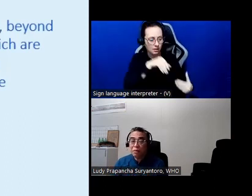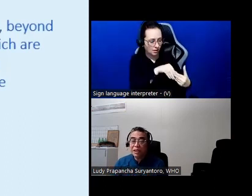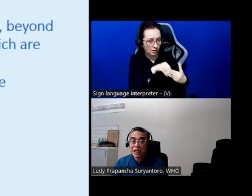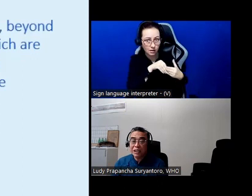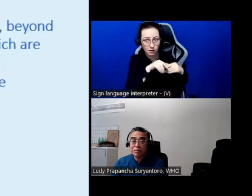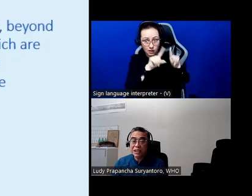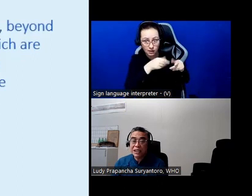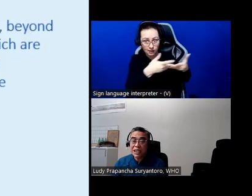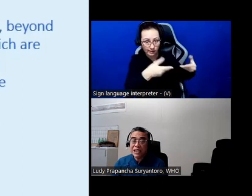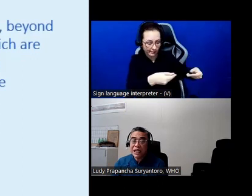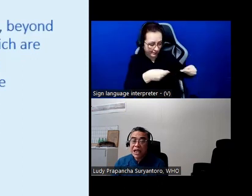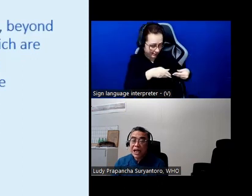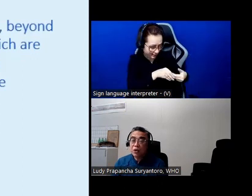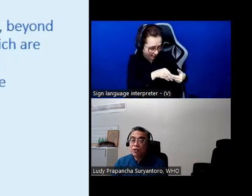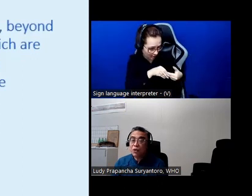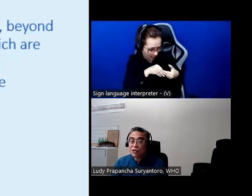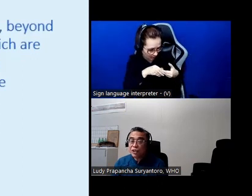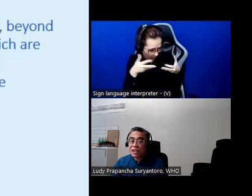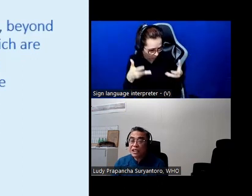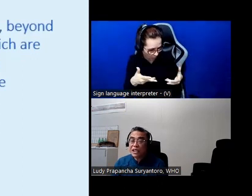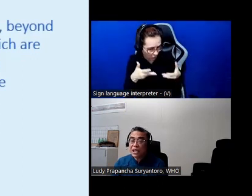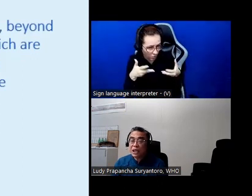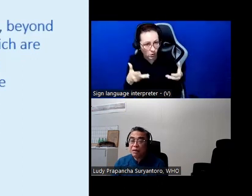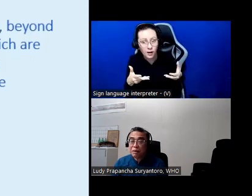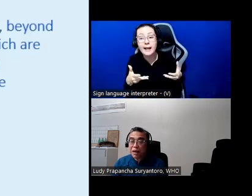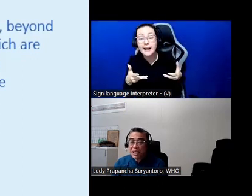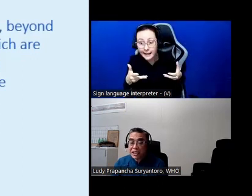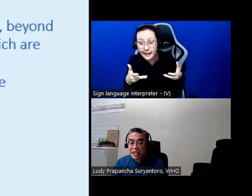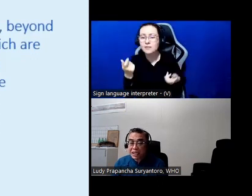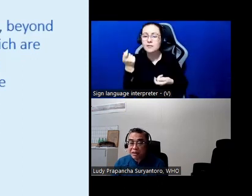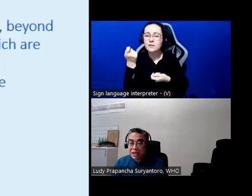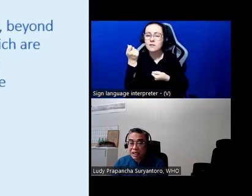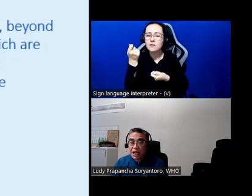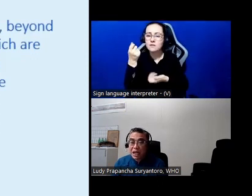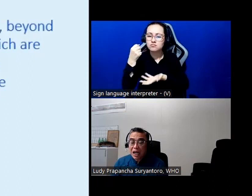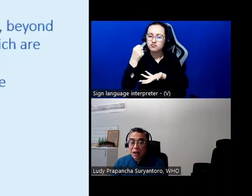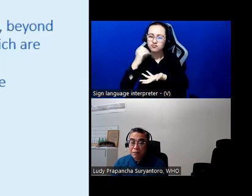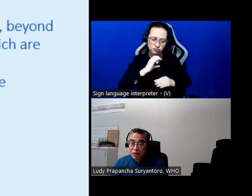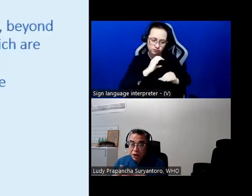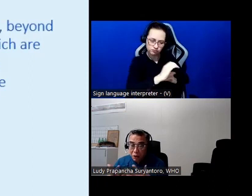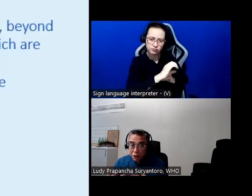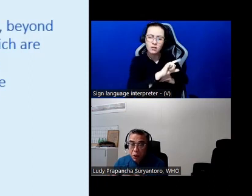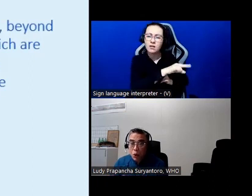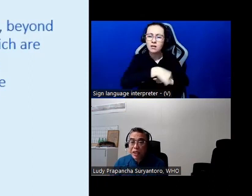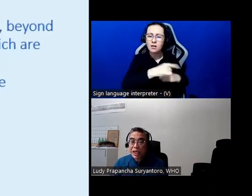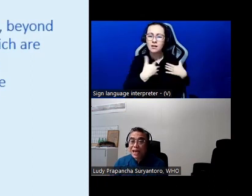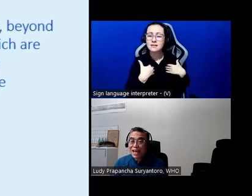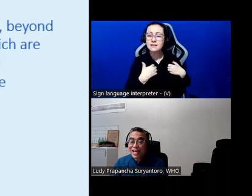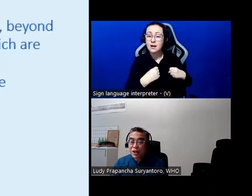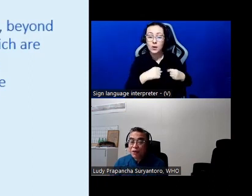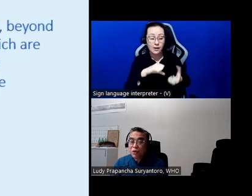for public health emergencies, and of course the city and urban preparedness that is currently